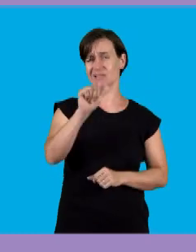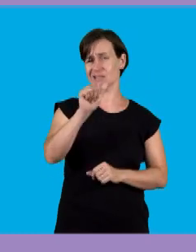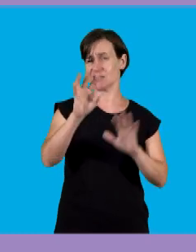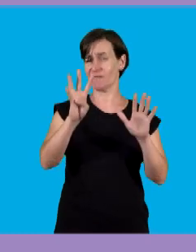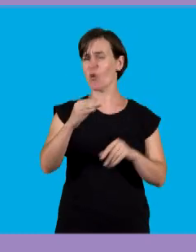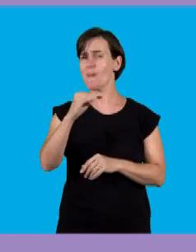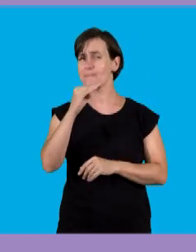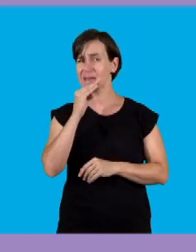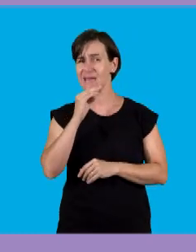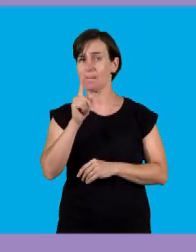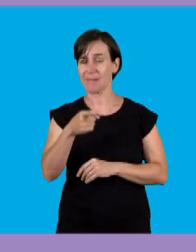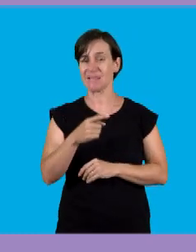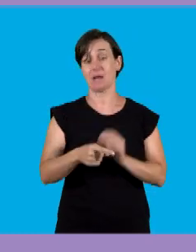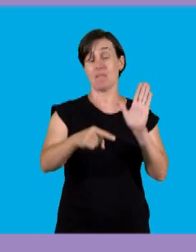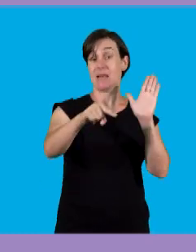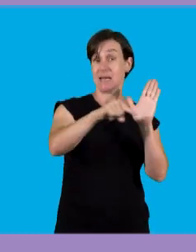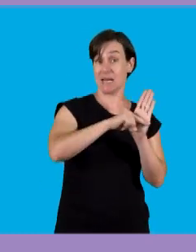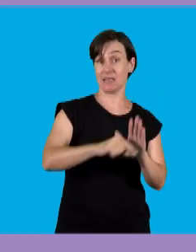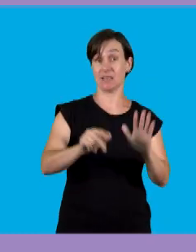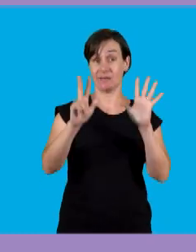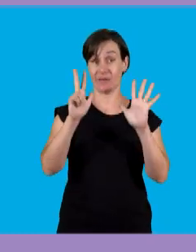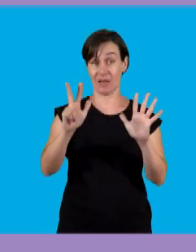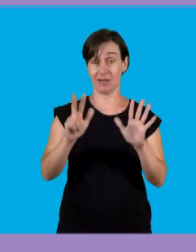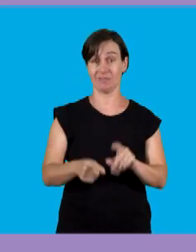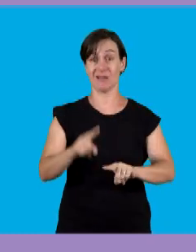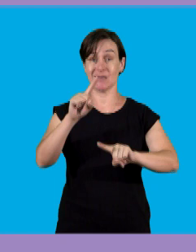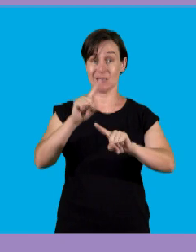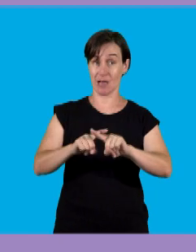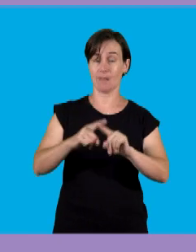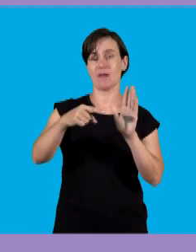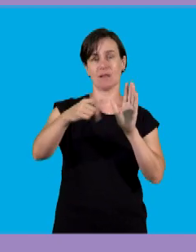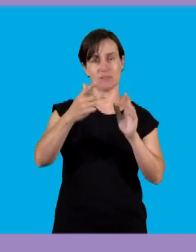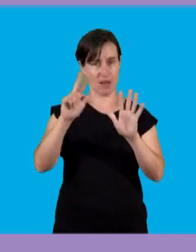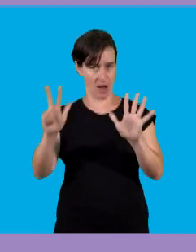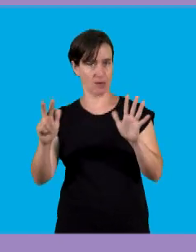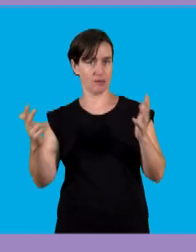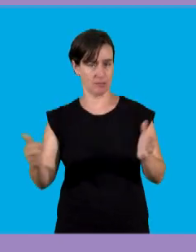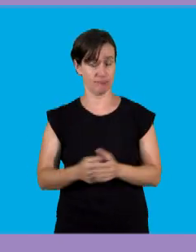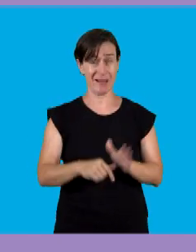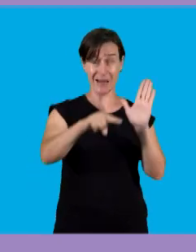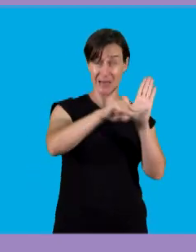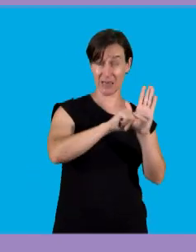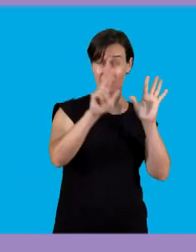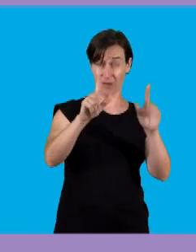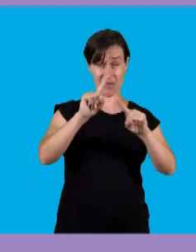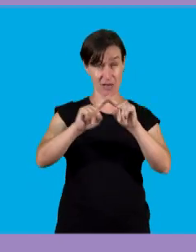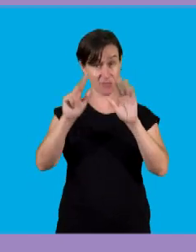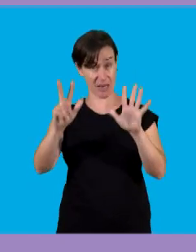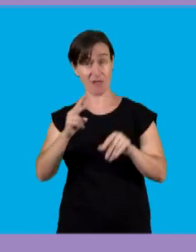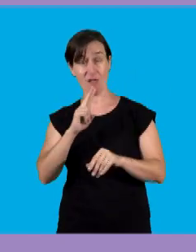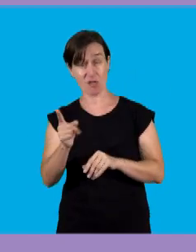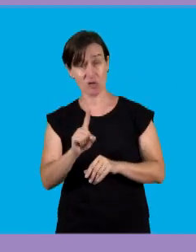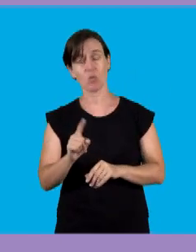come from a negative 8 multiplied by 8. So negative 8 multiplied by